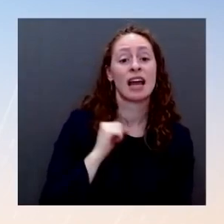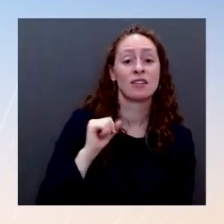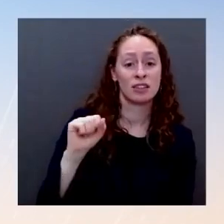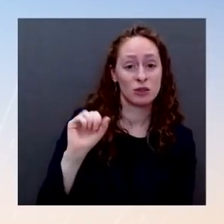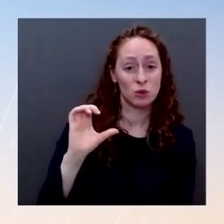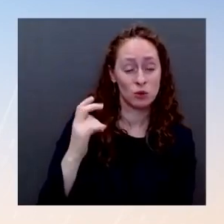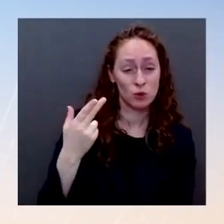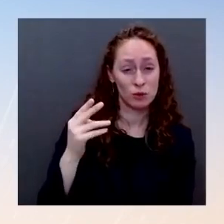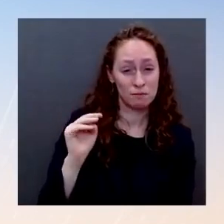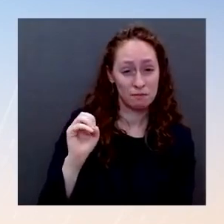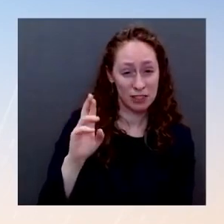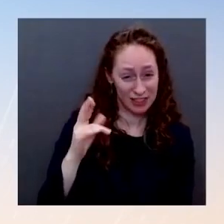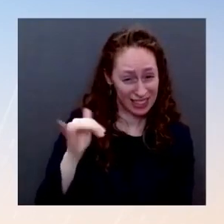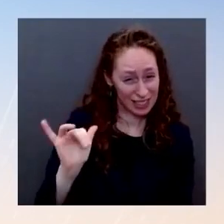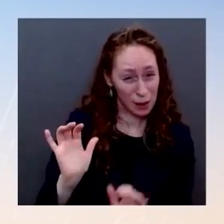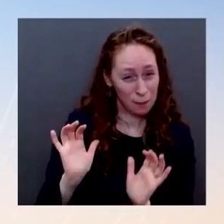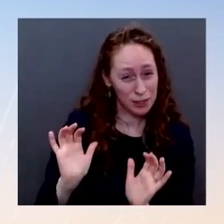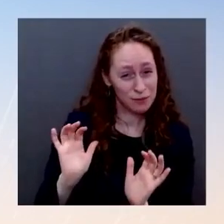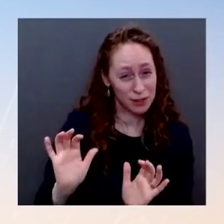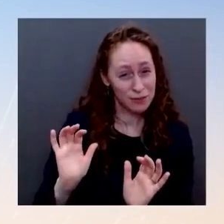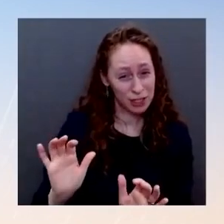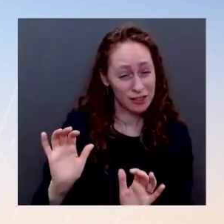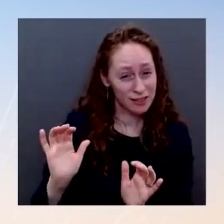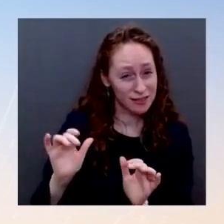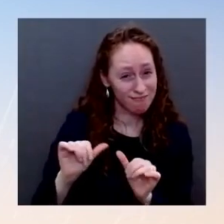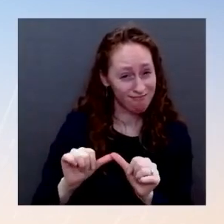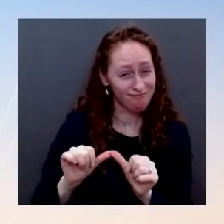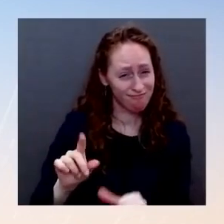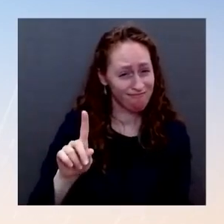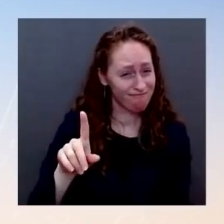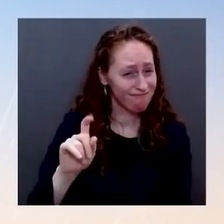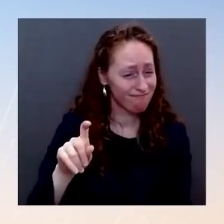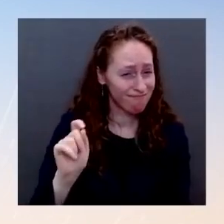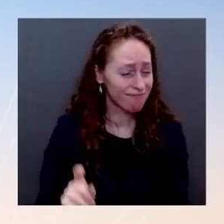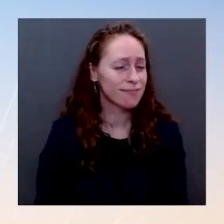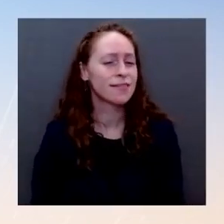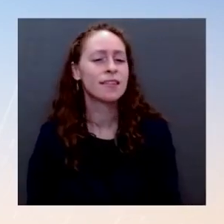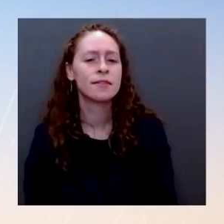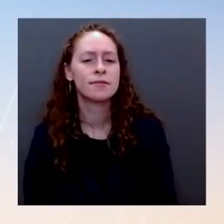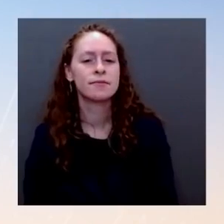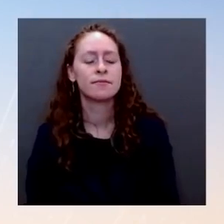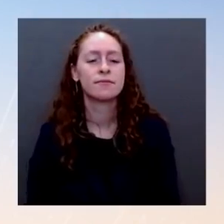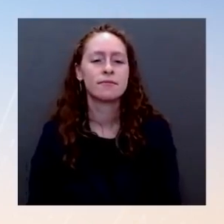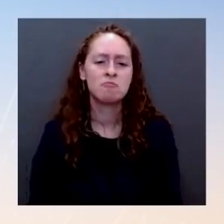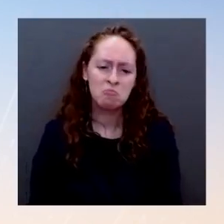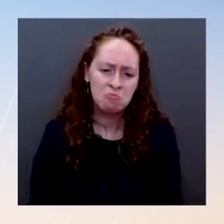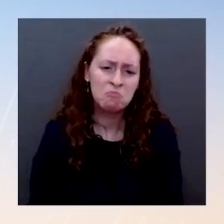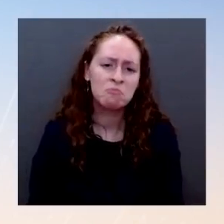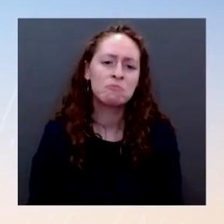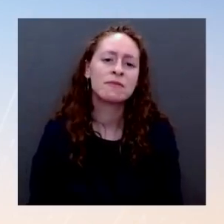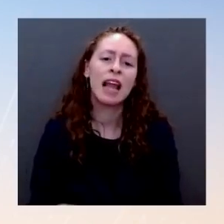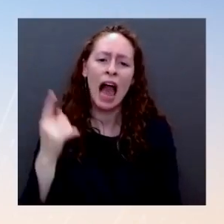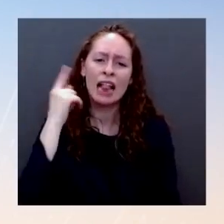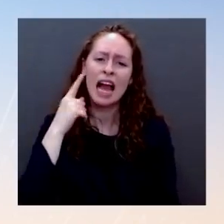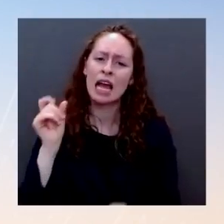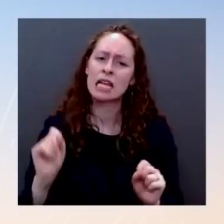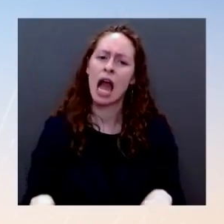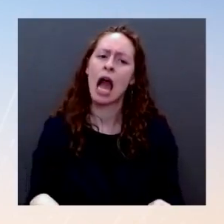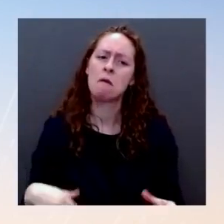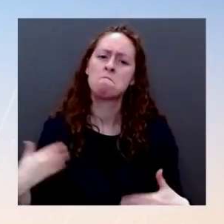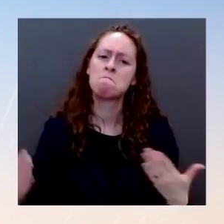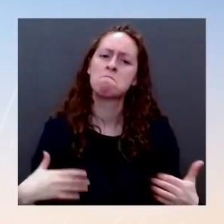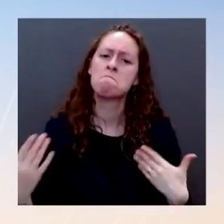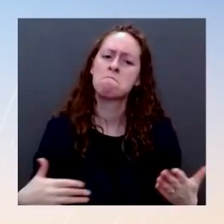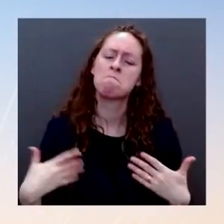forward without consuming hours and hours and days of floor time. We've seen some agreements, and we were encouraged by